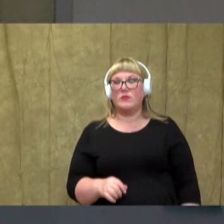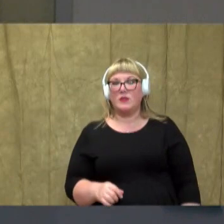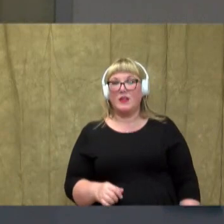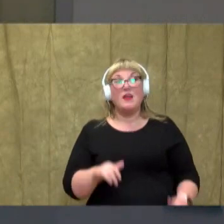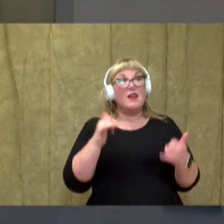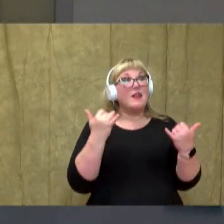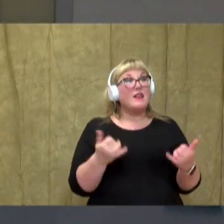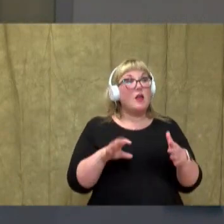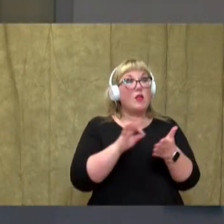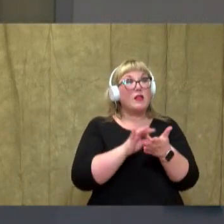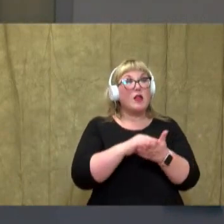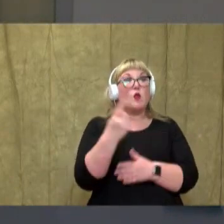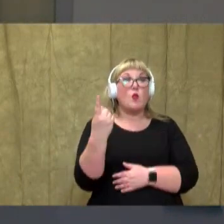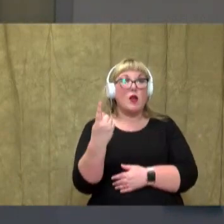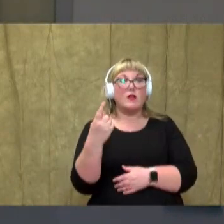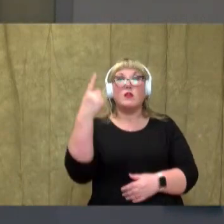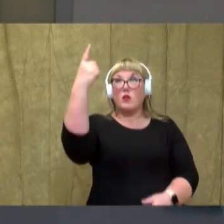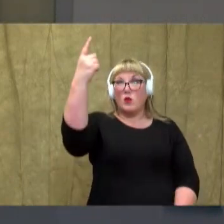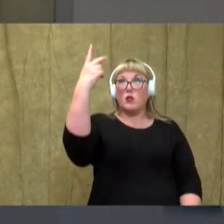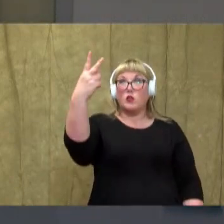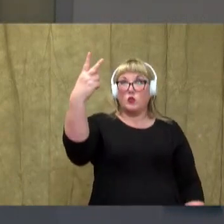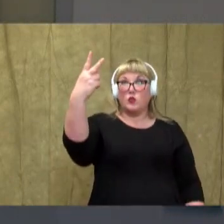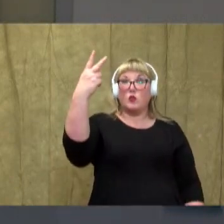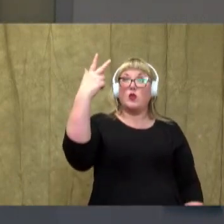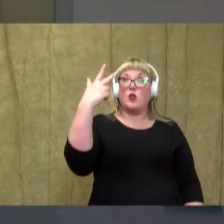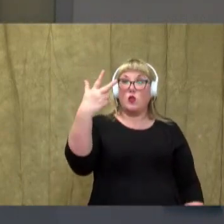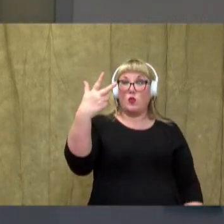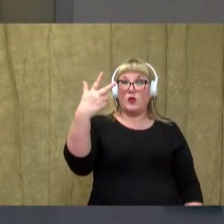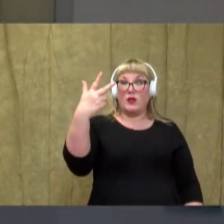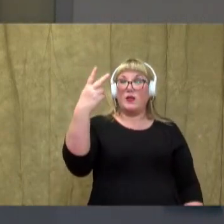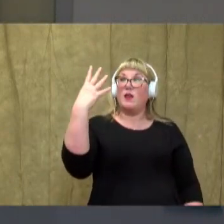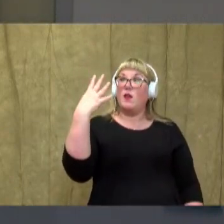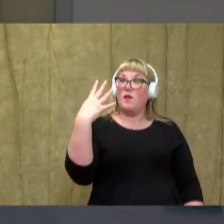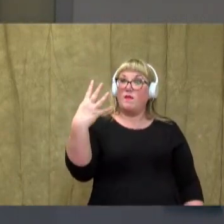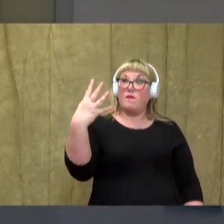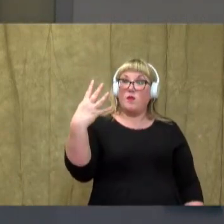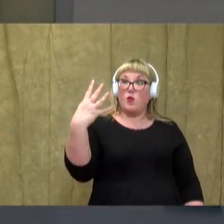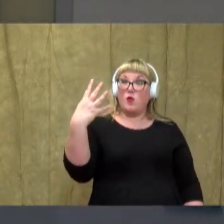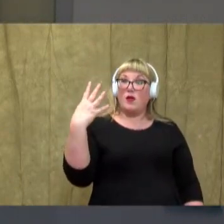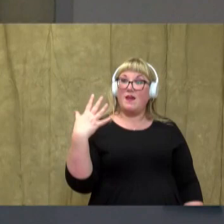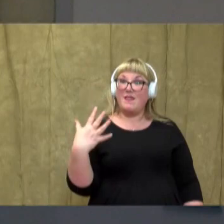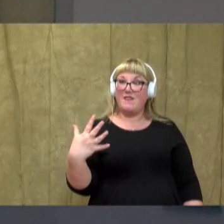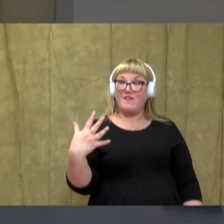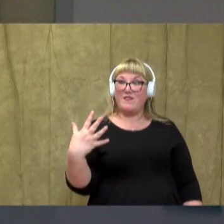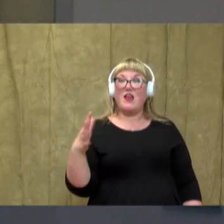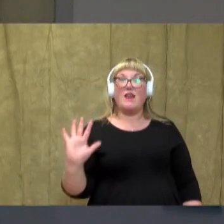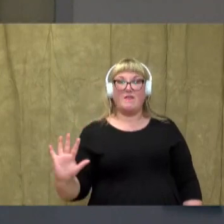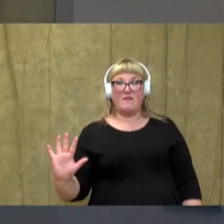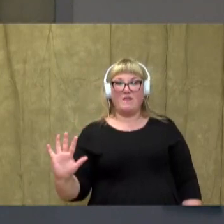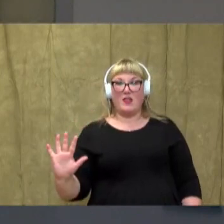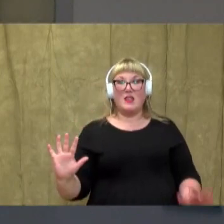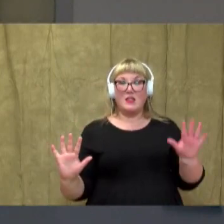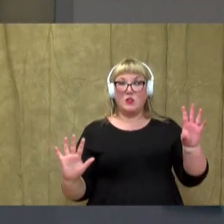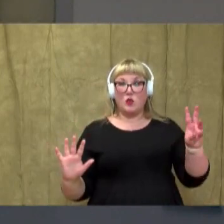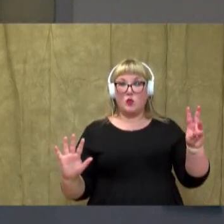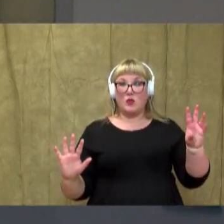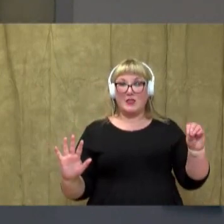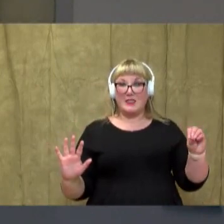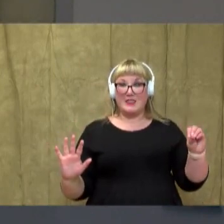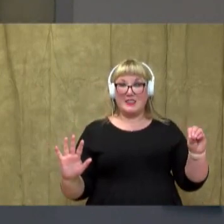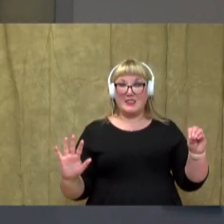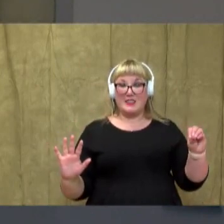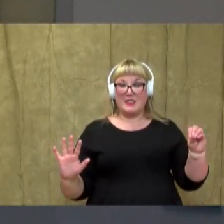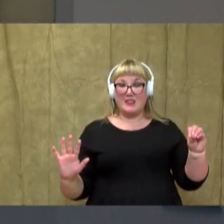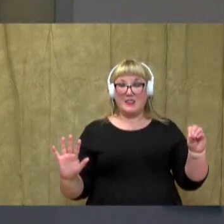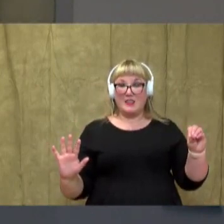our ones. 1, 2, 3, 4, 5. We